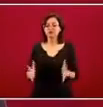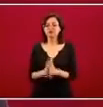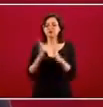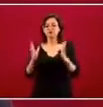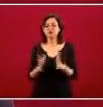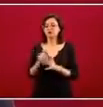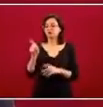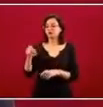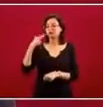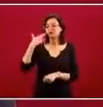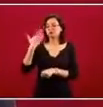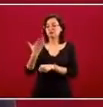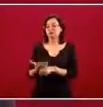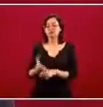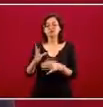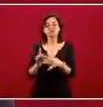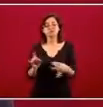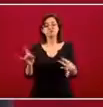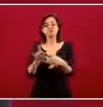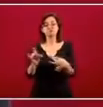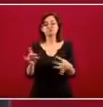emergency. So